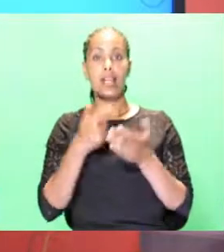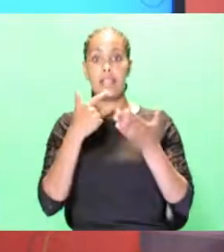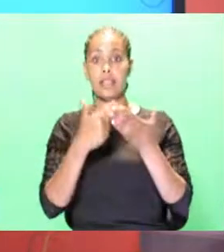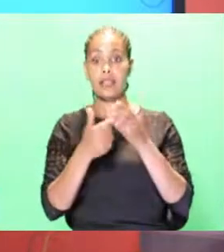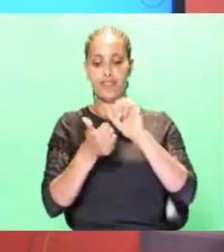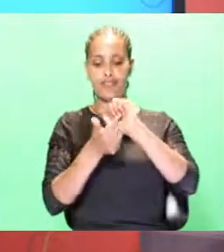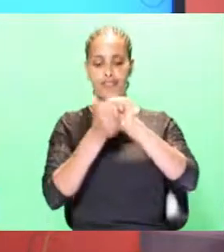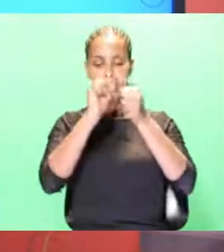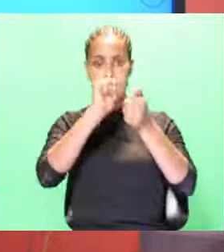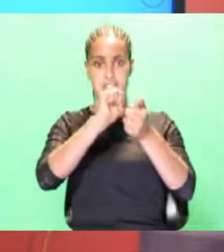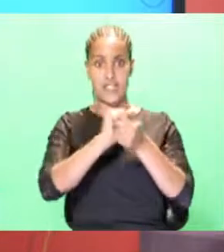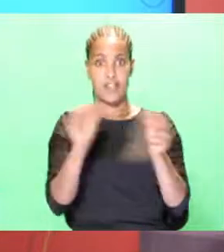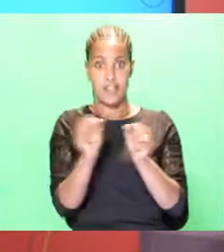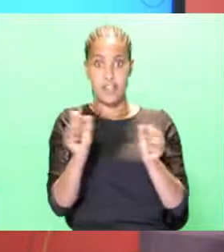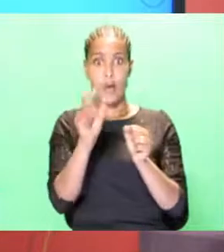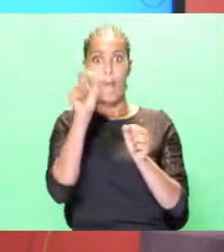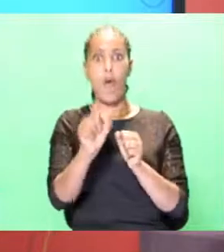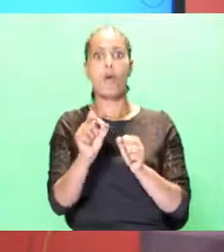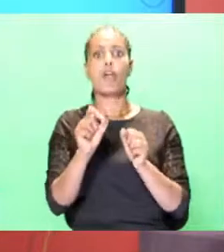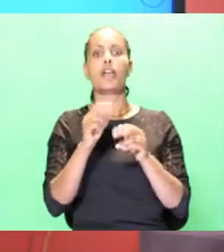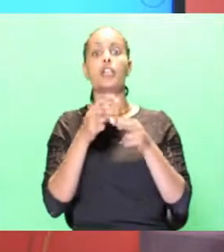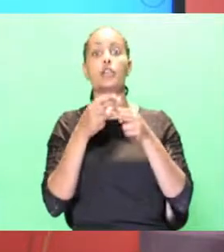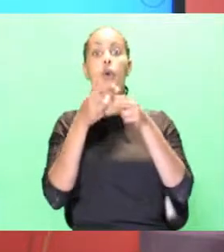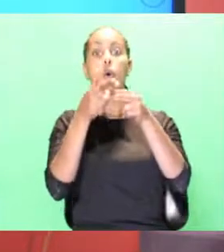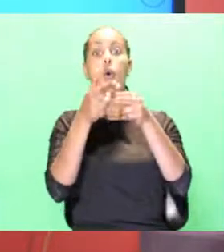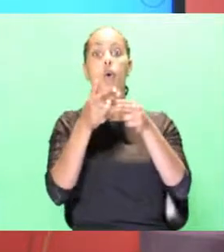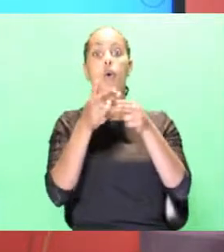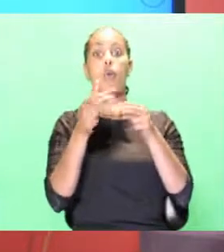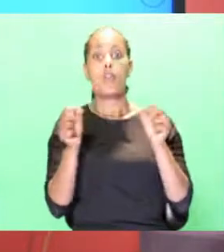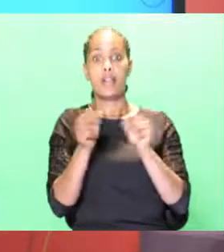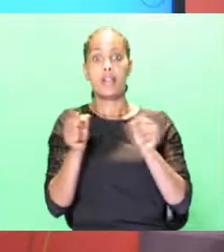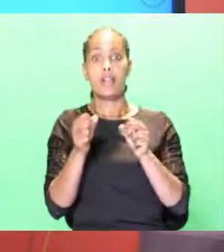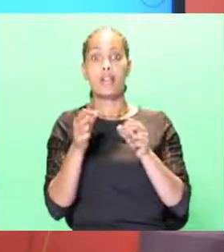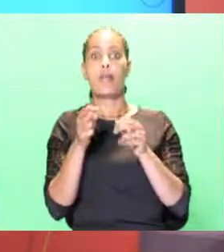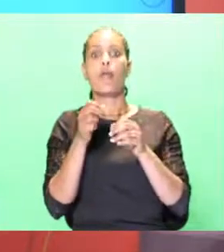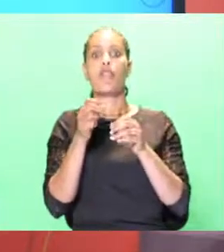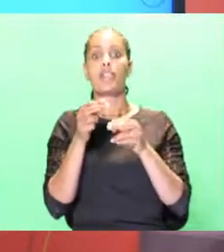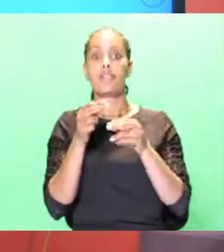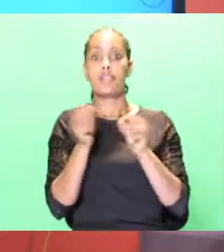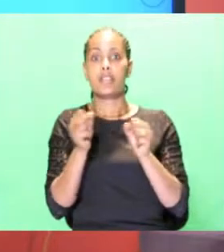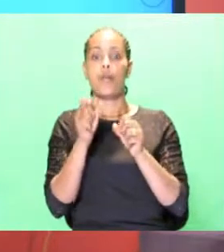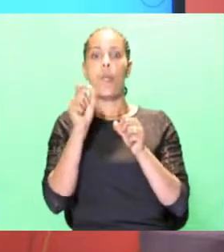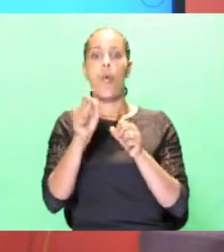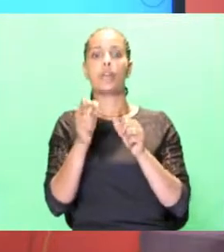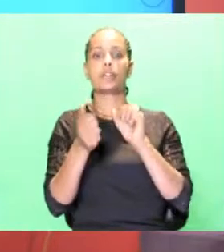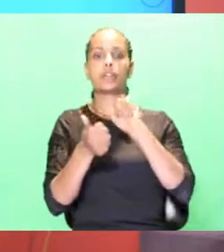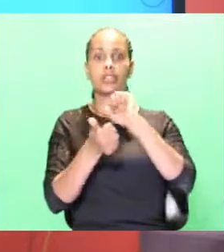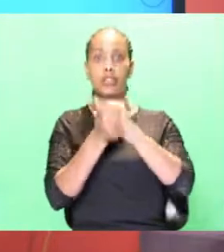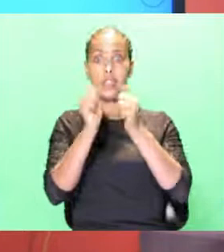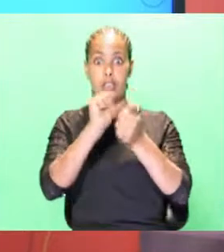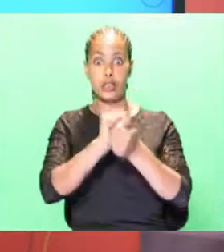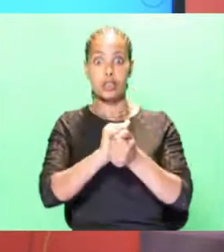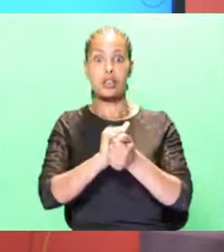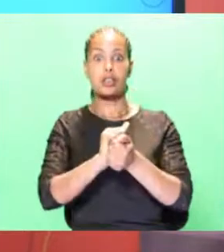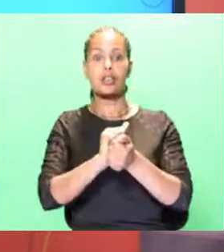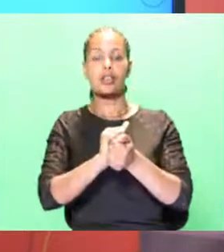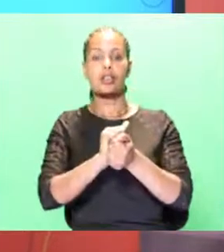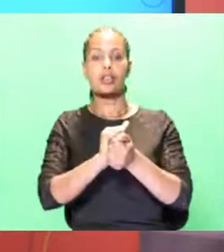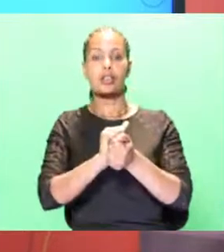This shifts of the freezing point is called freezing point depression. The change in freezing